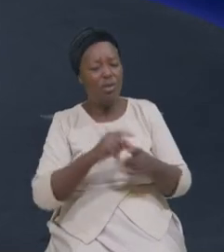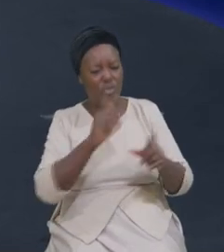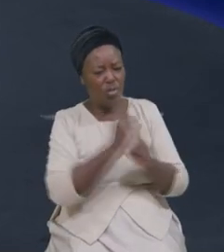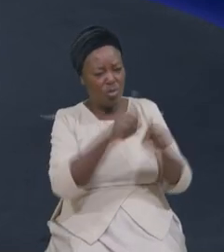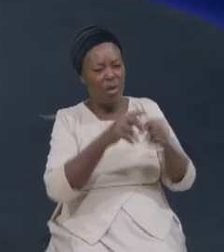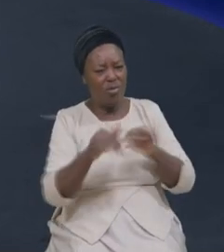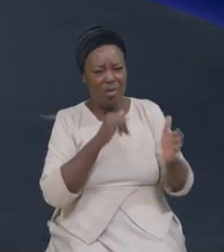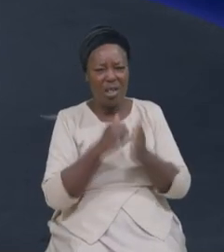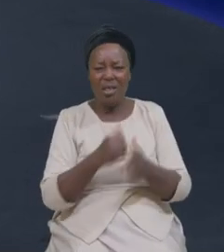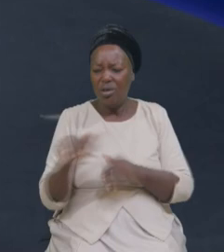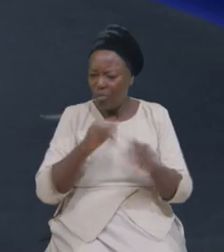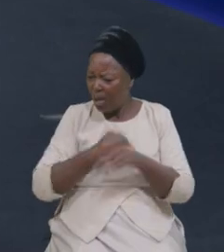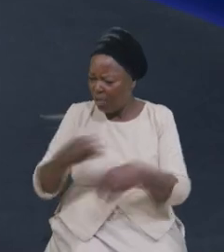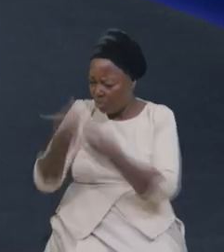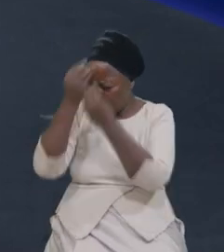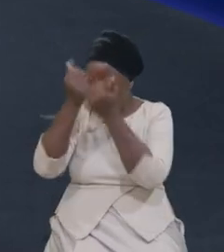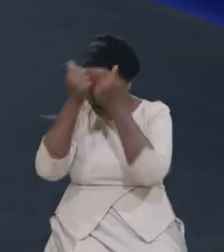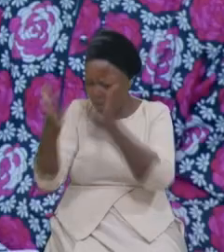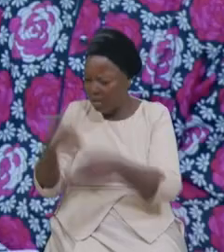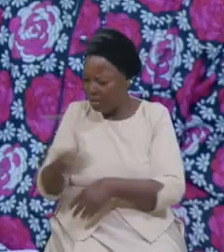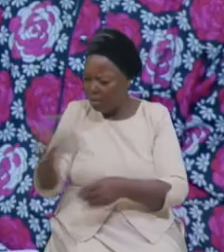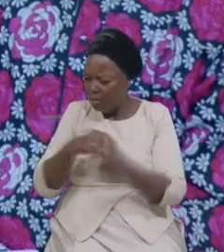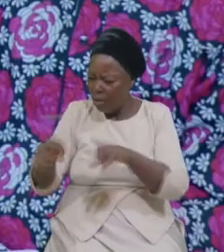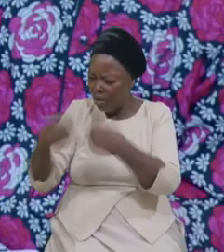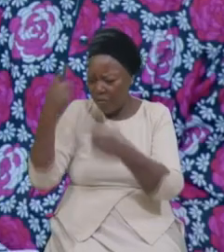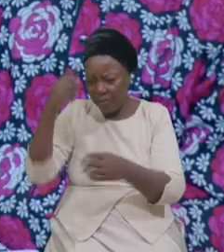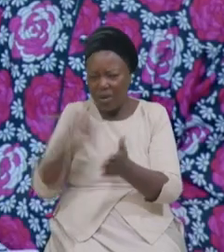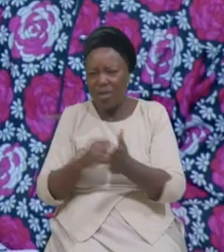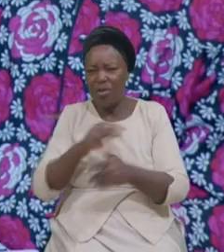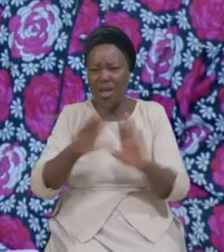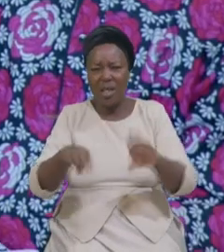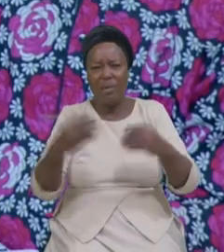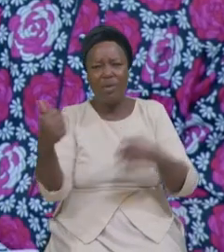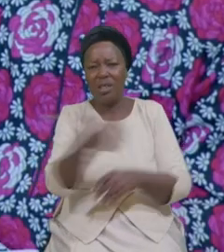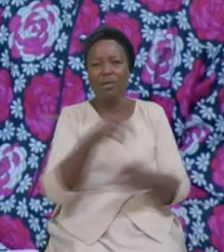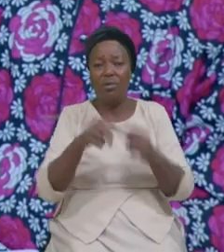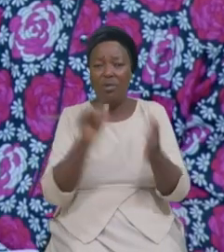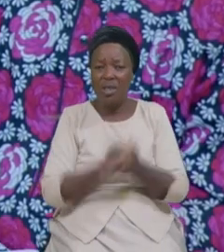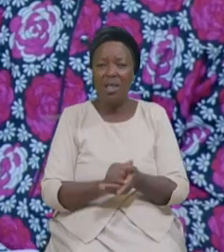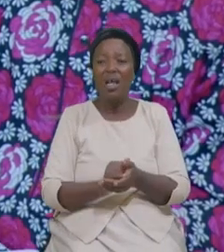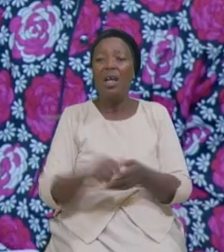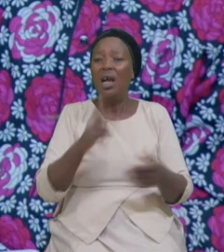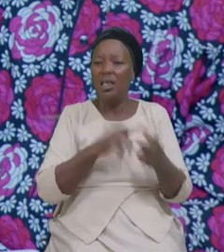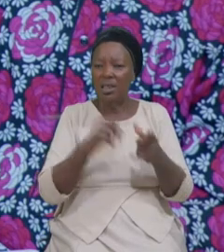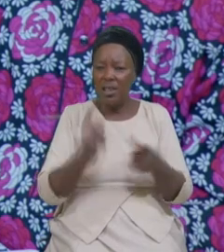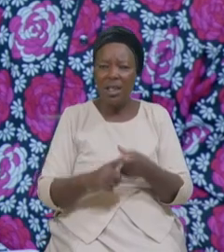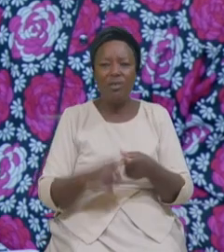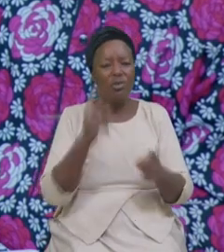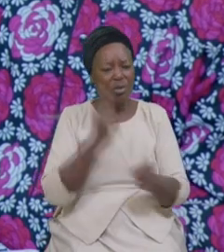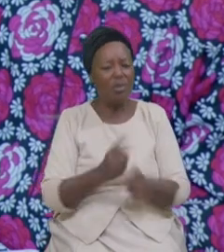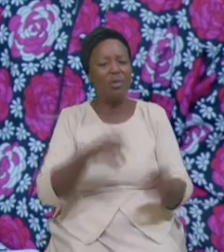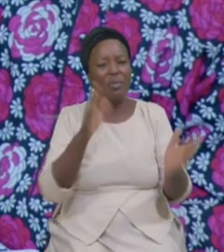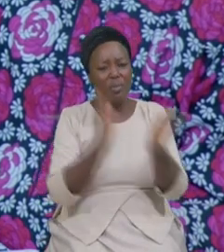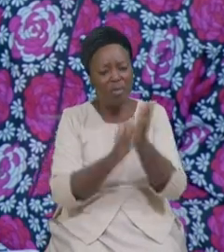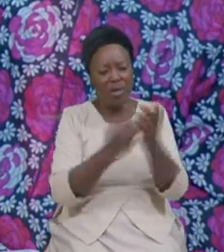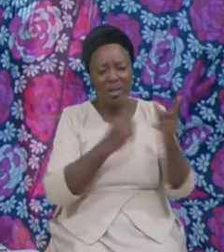I fear? Do I tremble? Do I go to hide? Do I keep myself in a dungeon somewhere? What's my response? Praise the Lord,